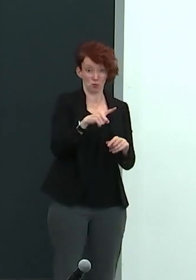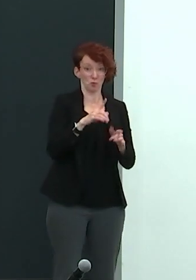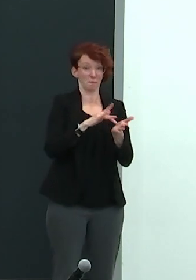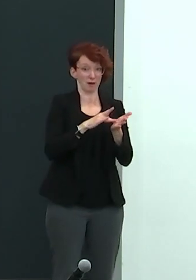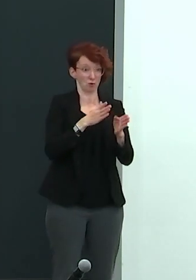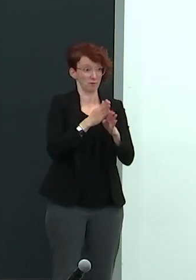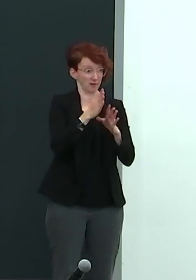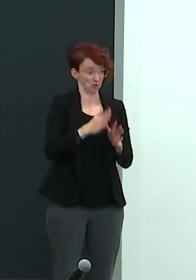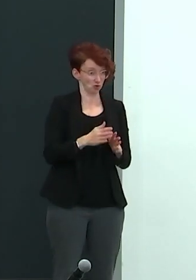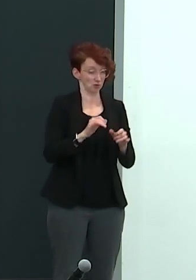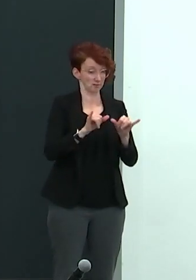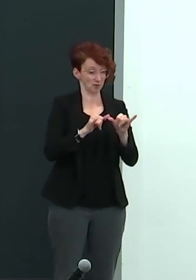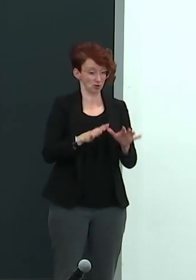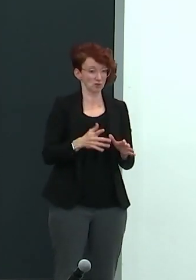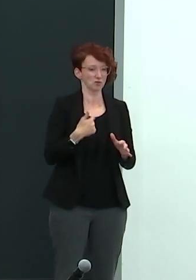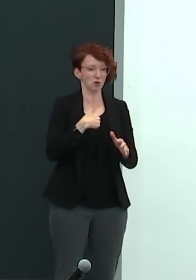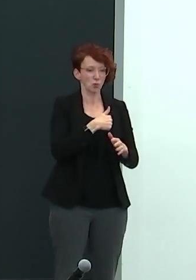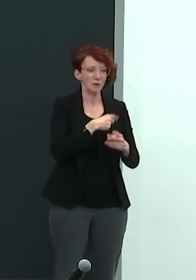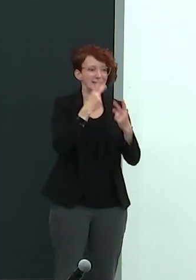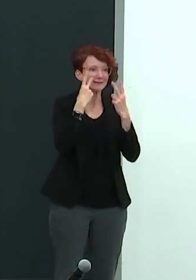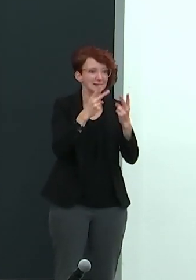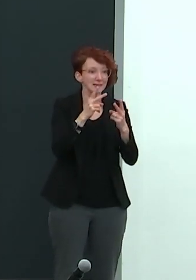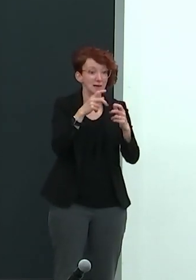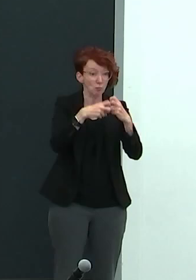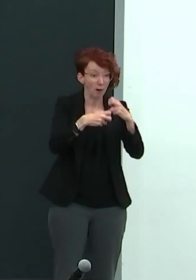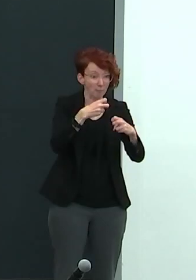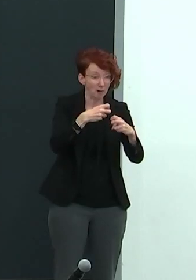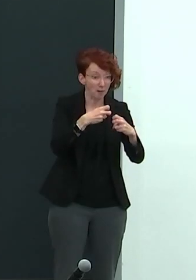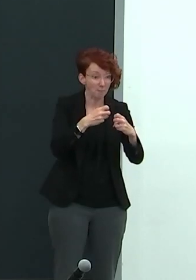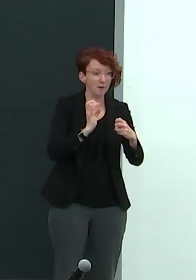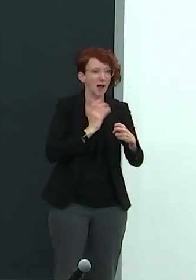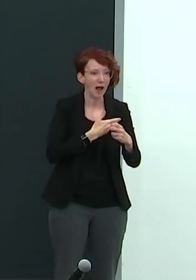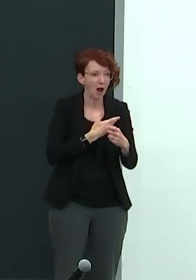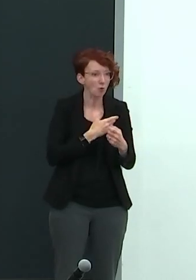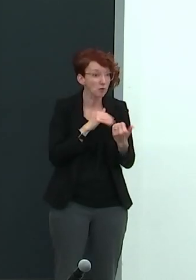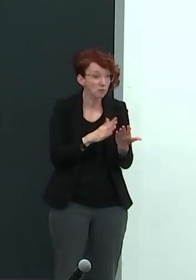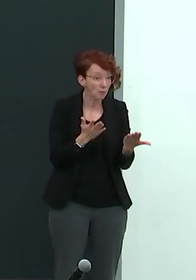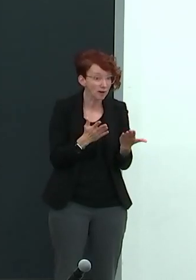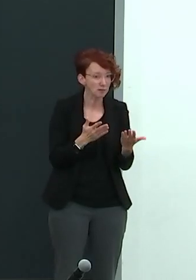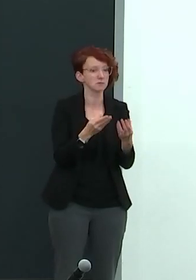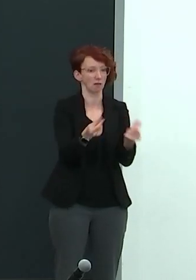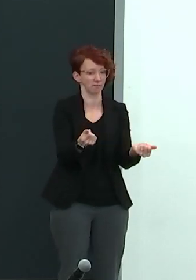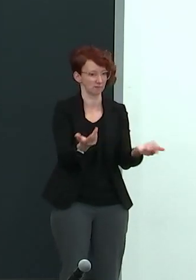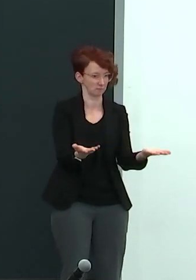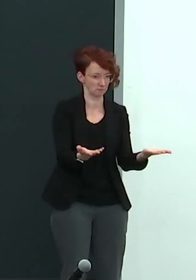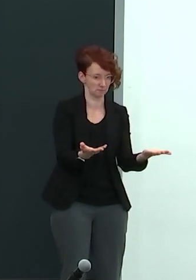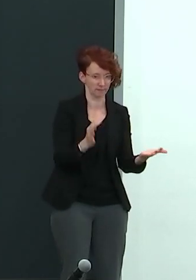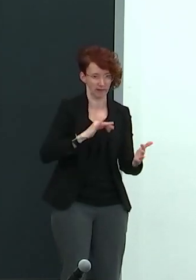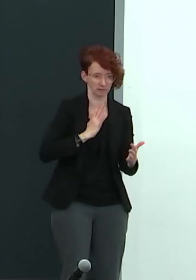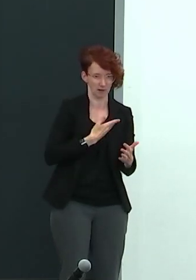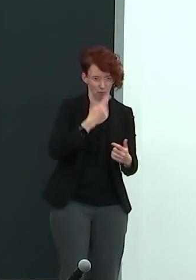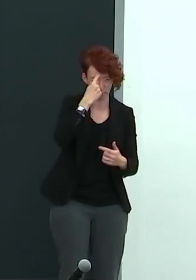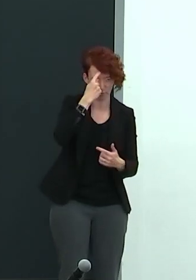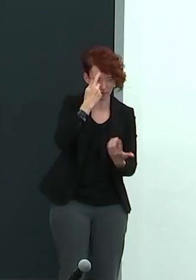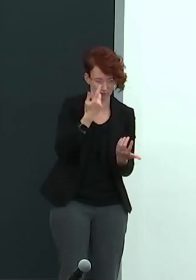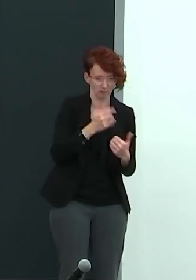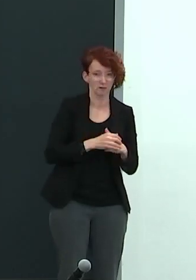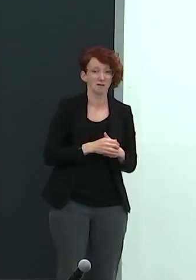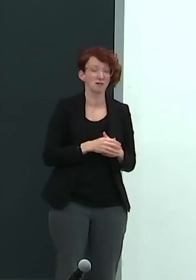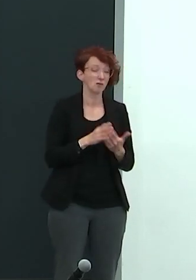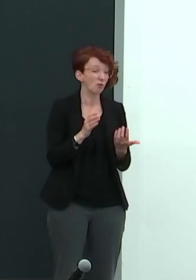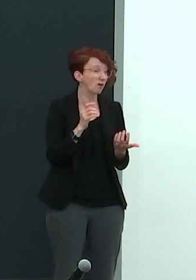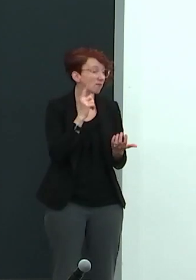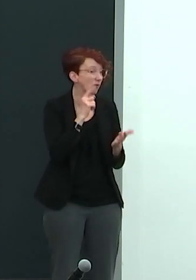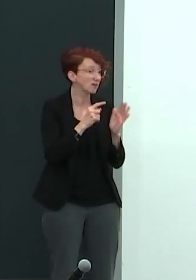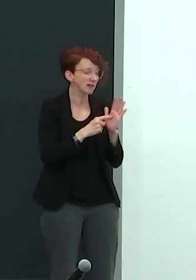see problems and we want to fix them. Ask any parent if they would prefer to not have their child